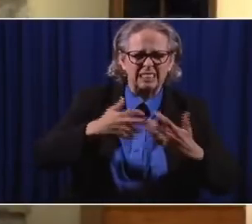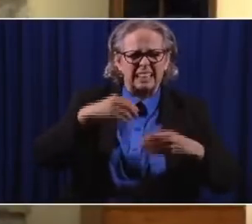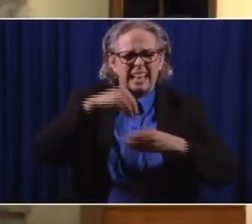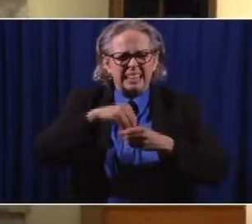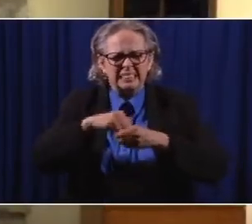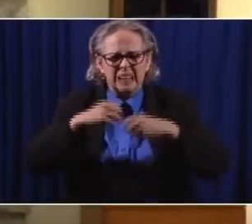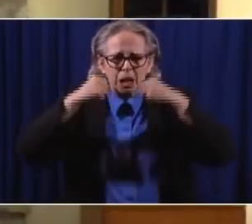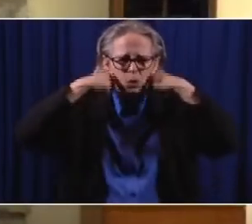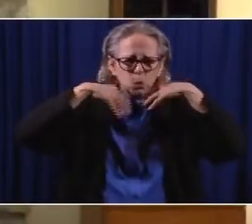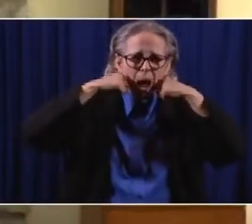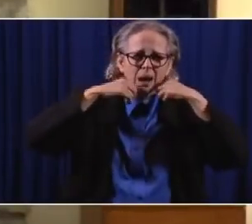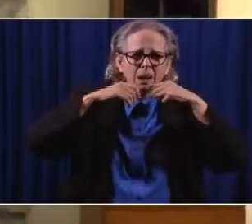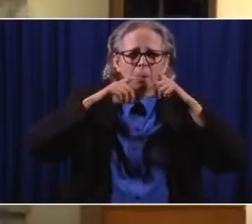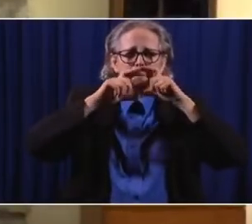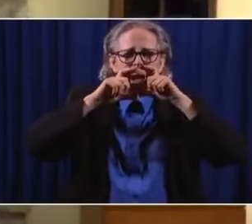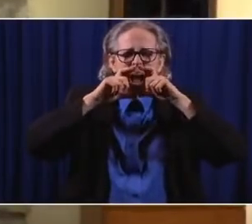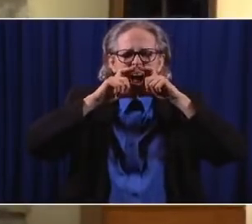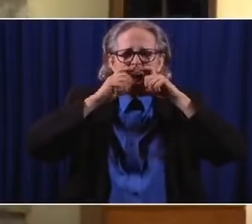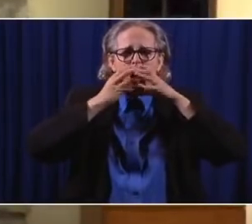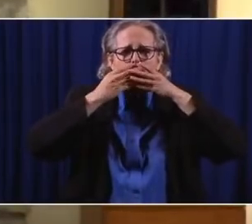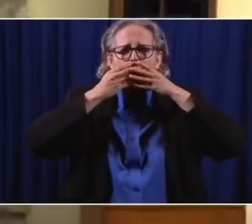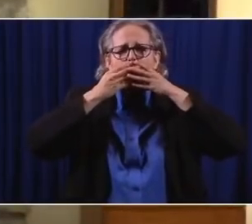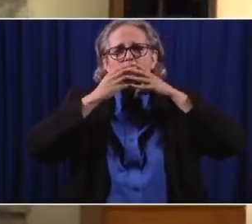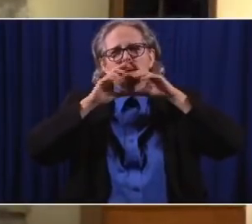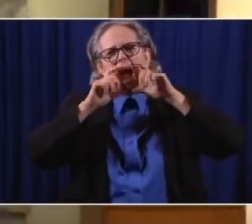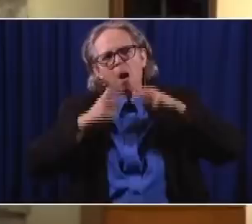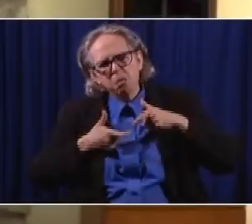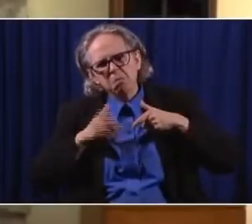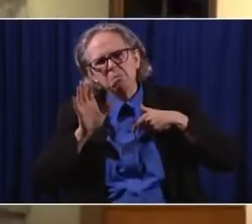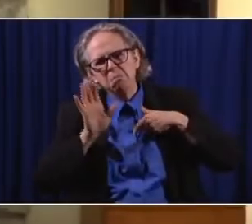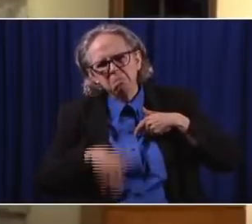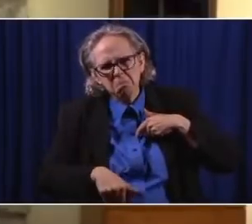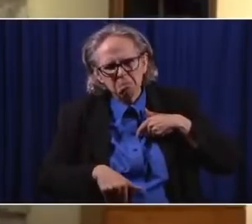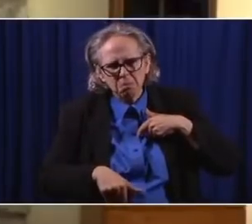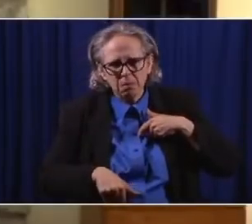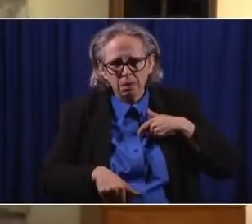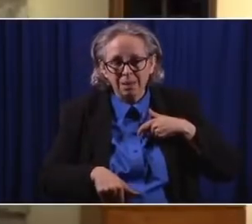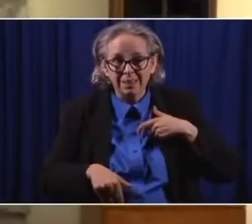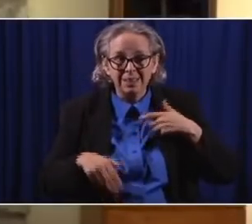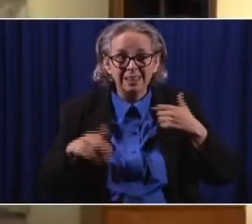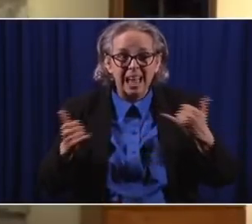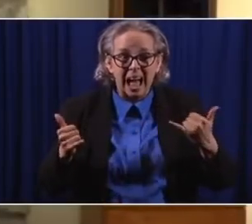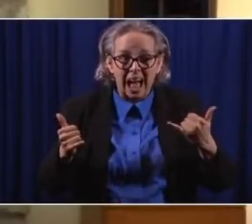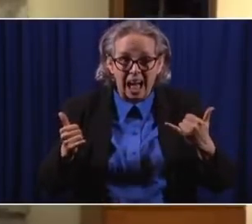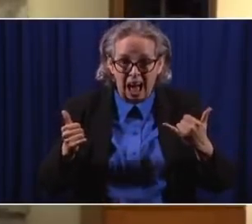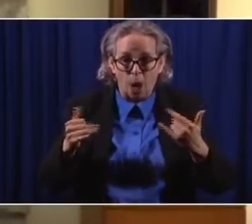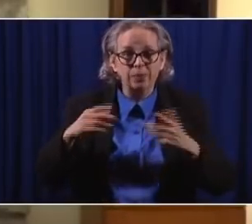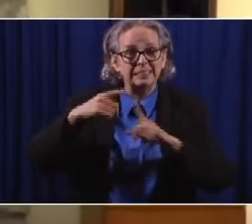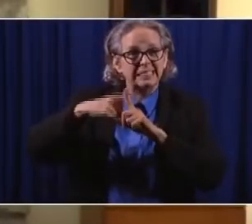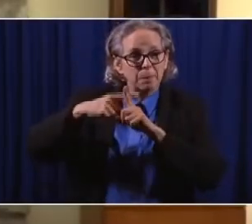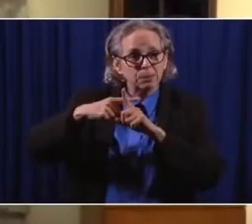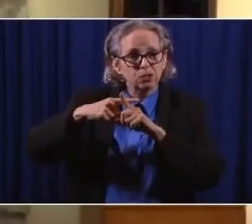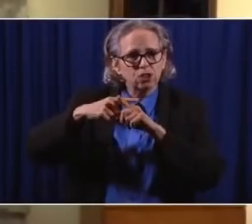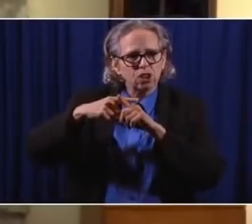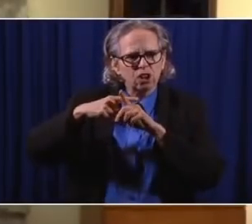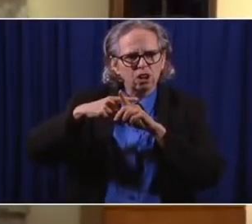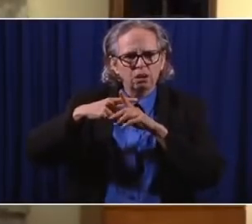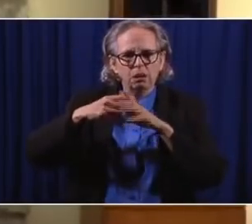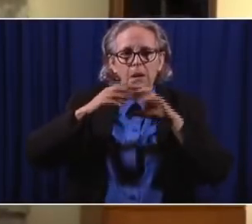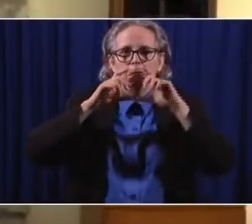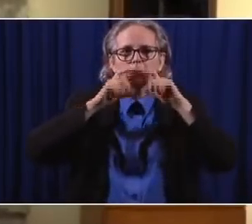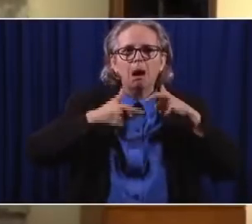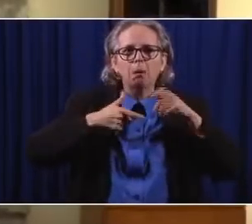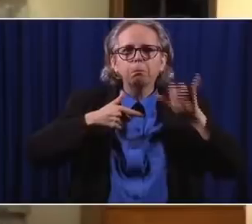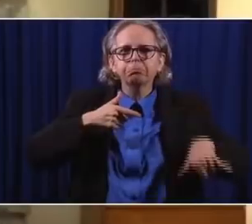Unfortunately, the employees did not start wearing masks again when it cooled off this fall. Now there's an outbreak of